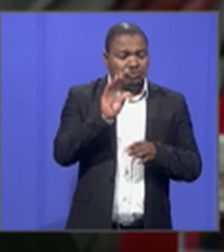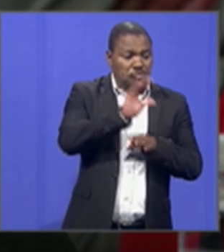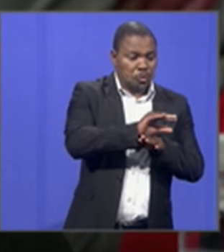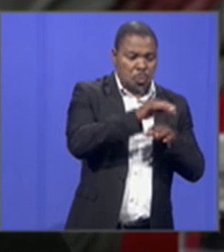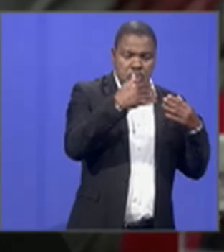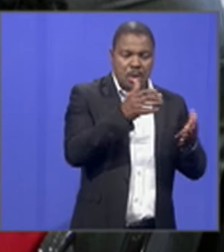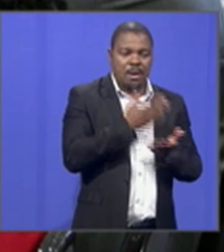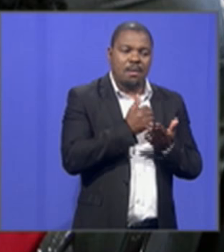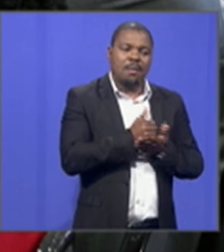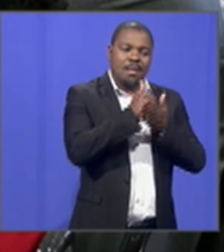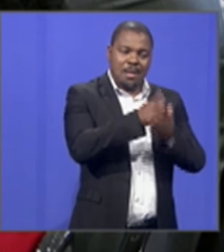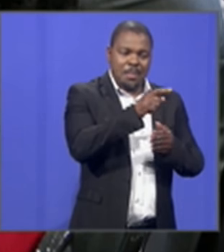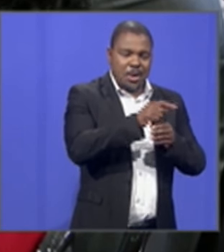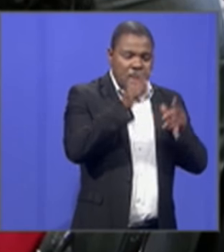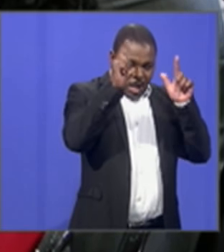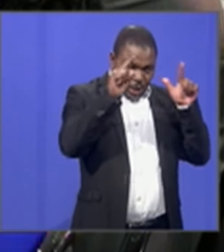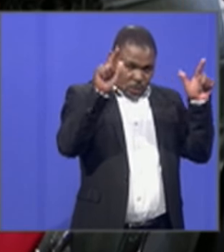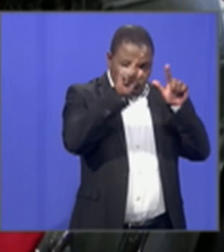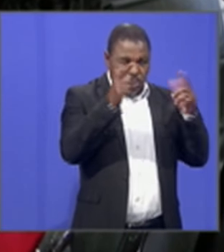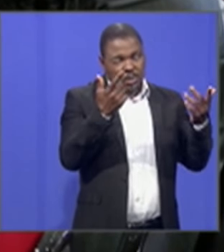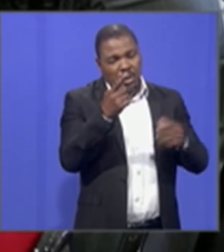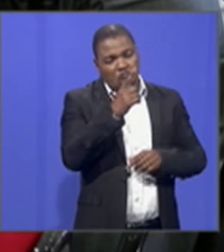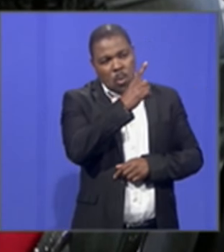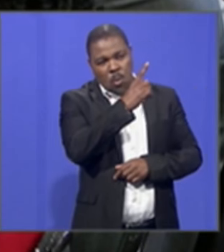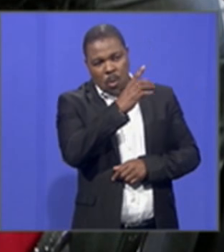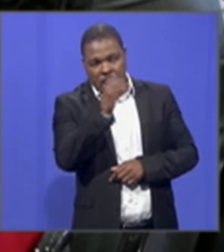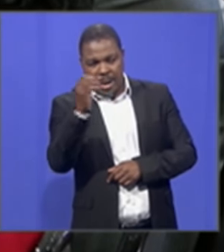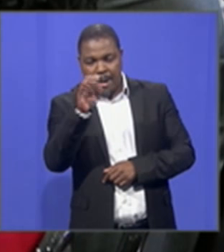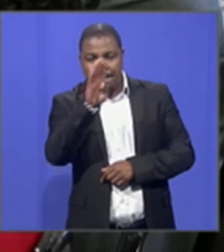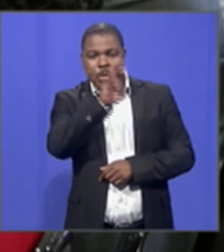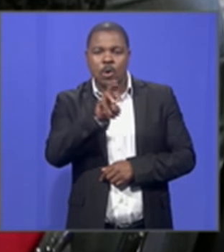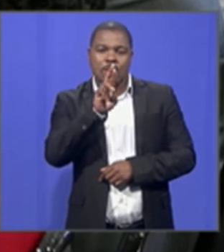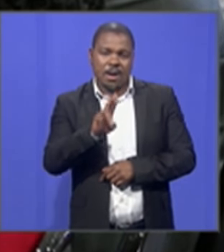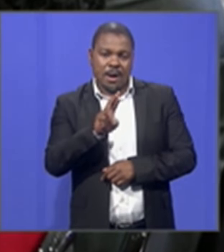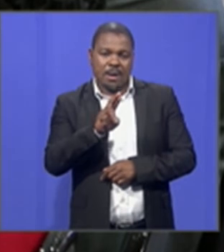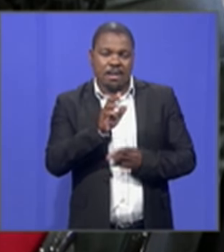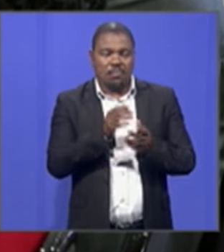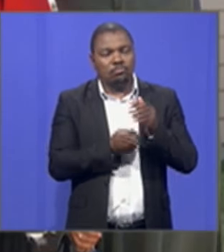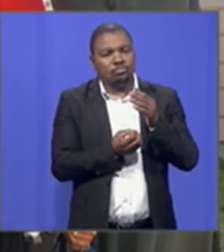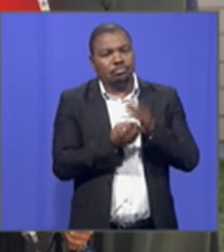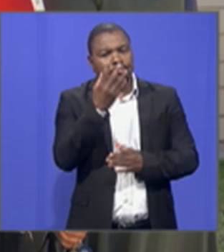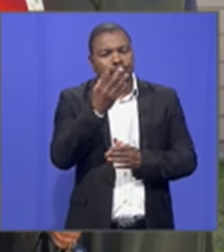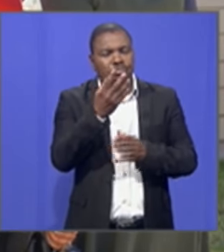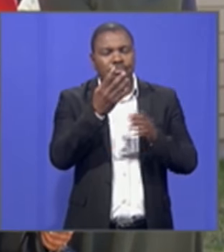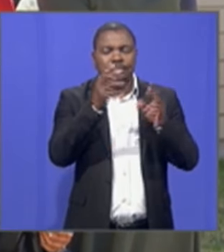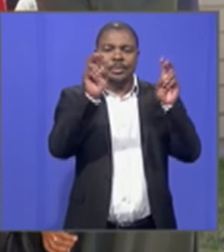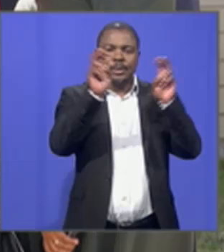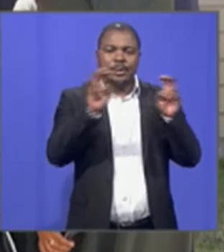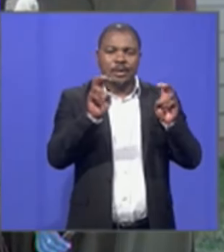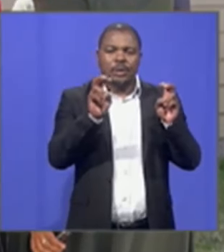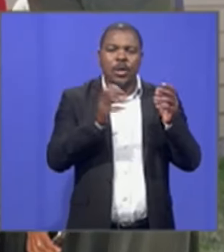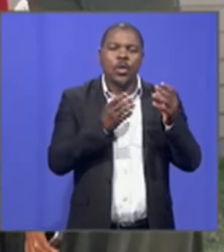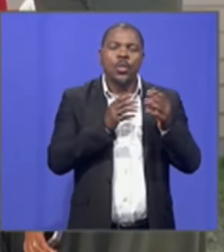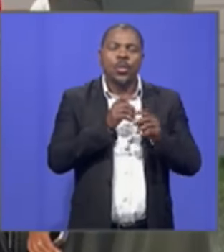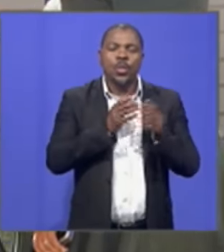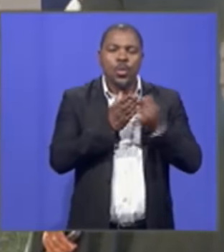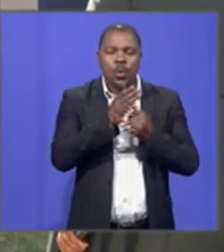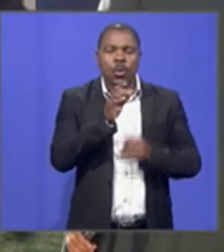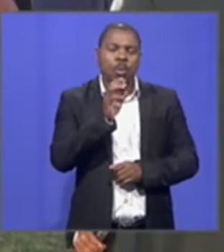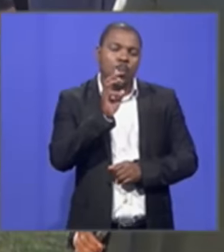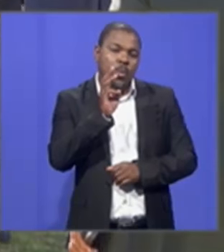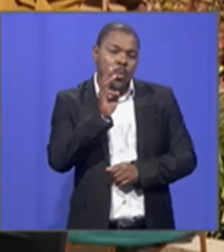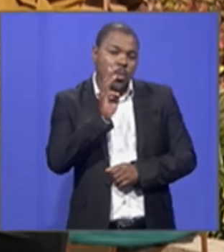tlisetsa Lesotho dibilione tse ka bang 100 tsa diranta ho phehlo ya motlakase ka metsi le ka honya sesiu sa